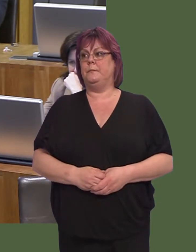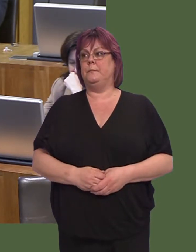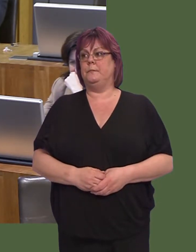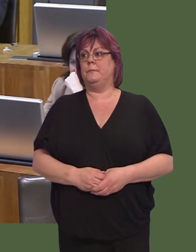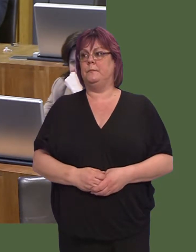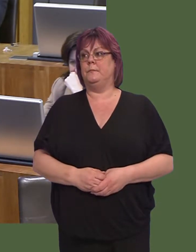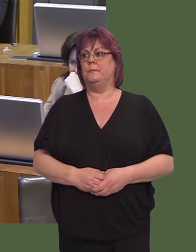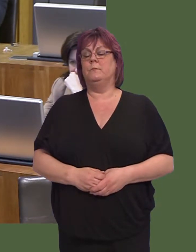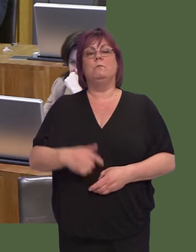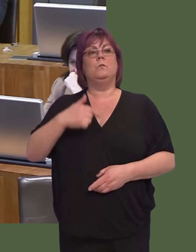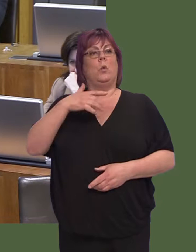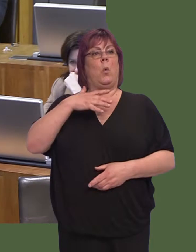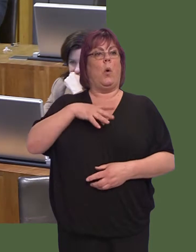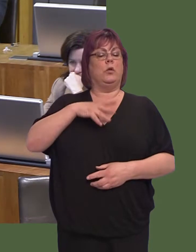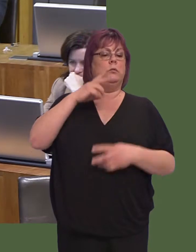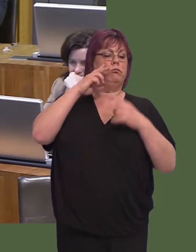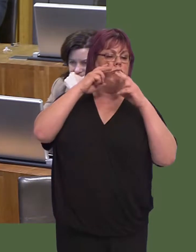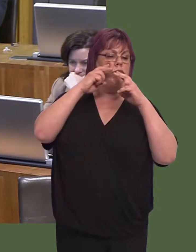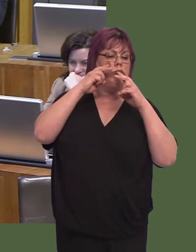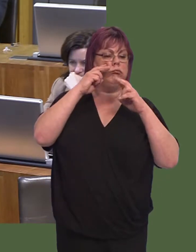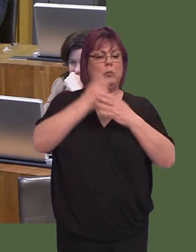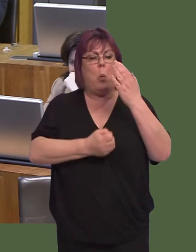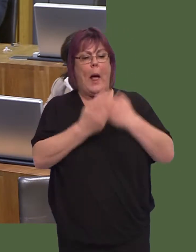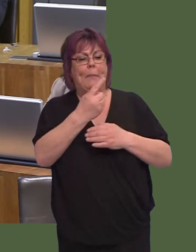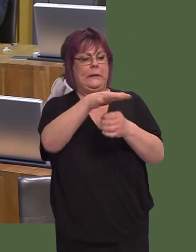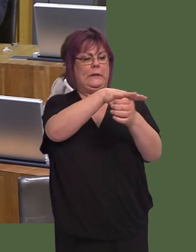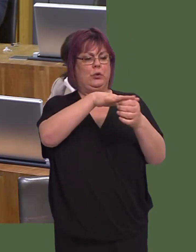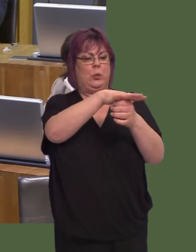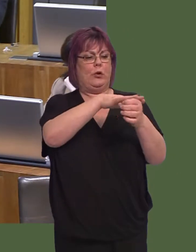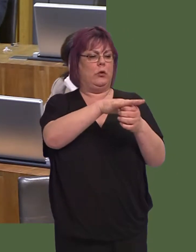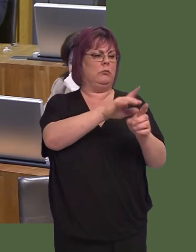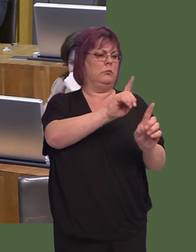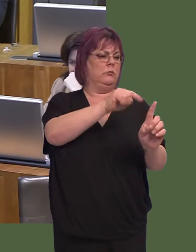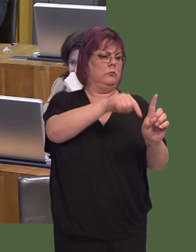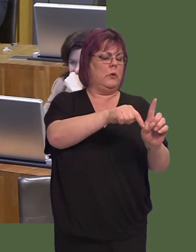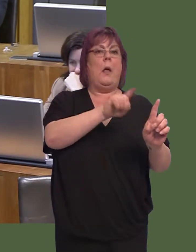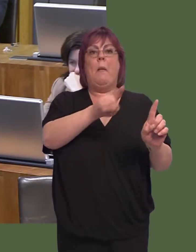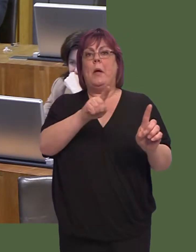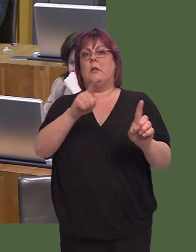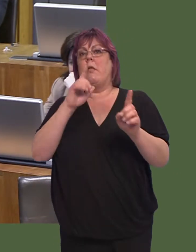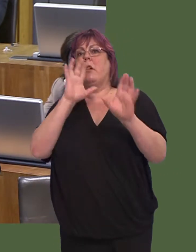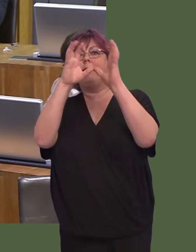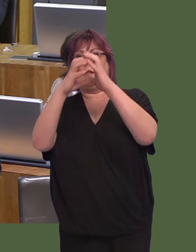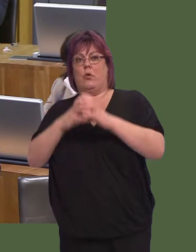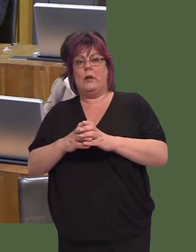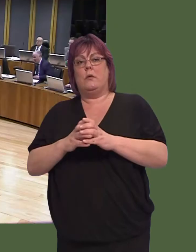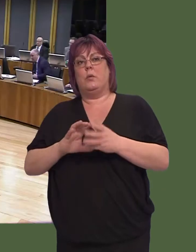to ensure that individual cases are looked at. When it comes to the actual model that's used, it is a model that was devised by